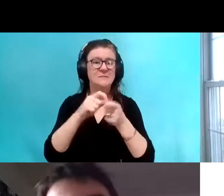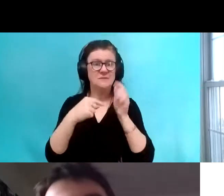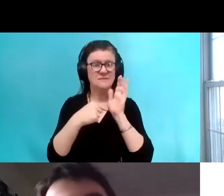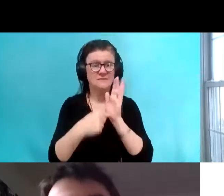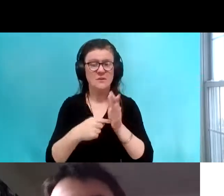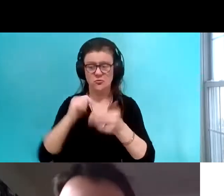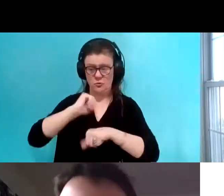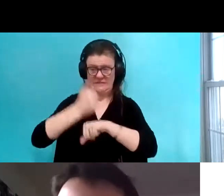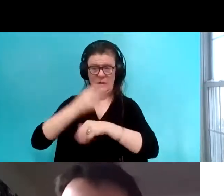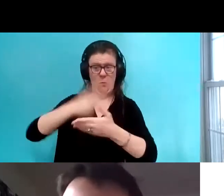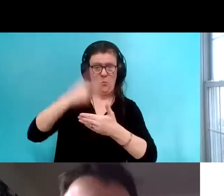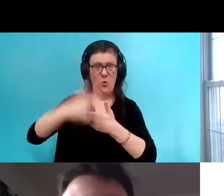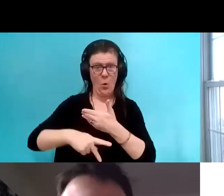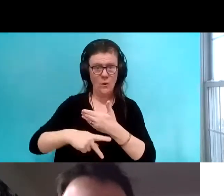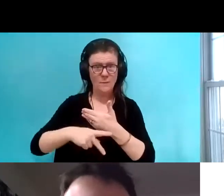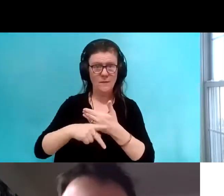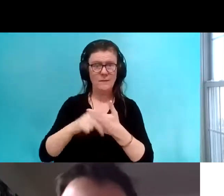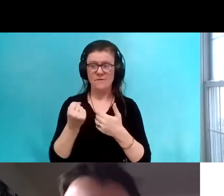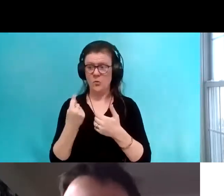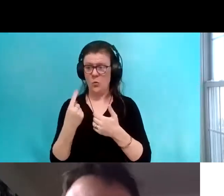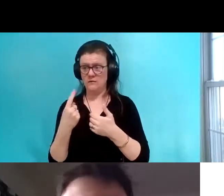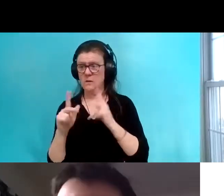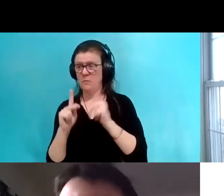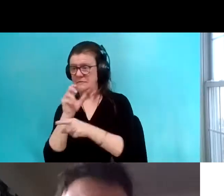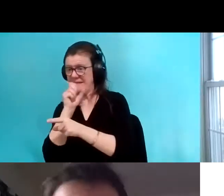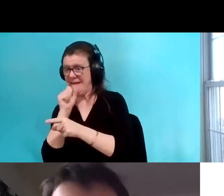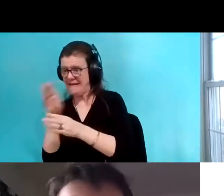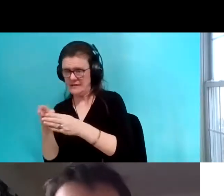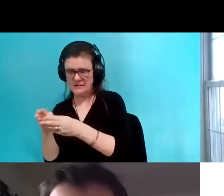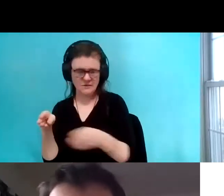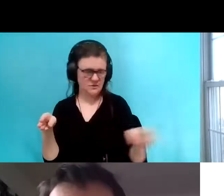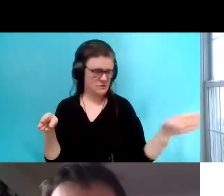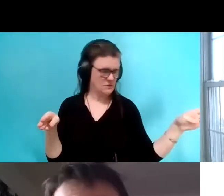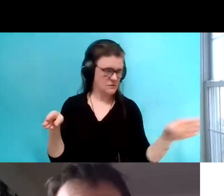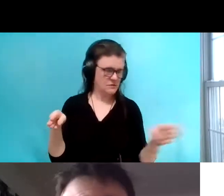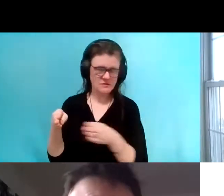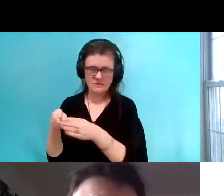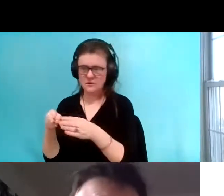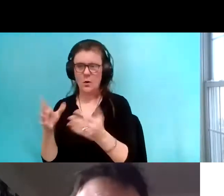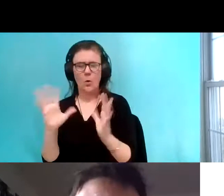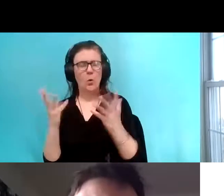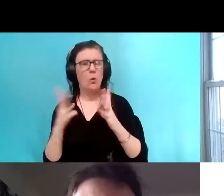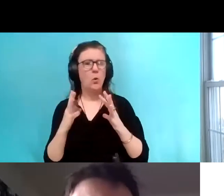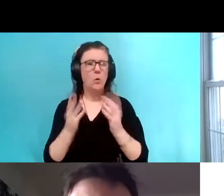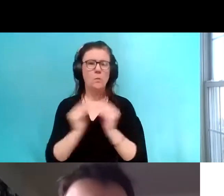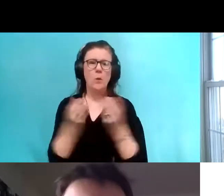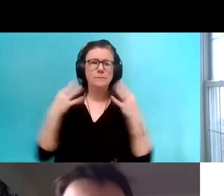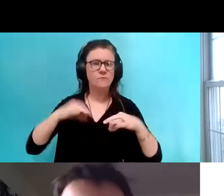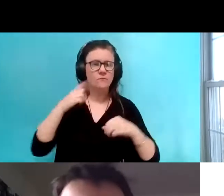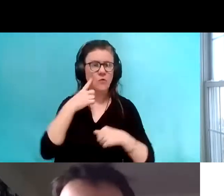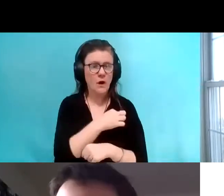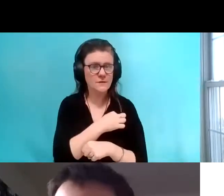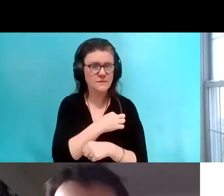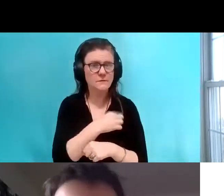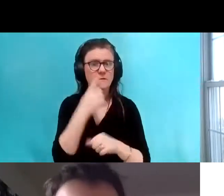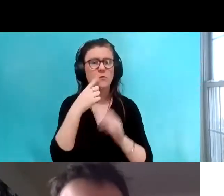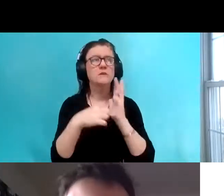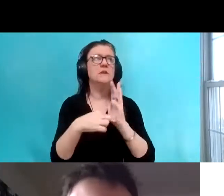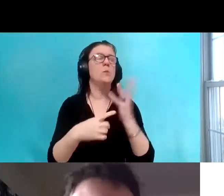programming, understanding these various dynamics has a massive added value. You know, so for